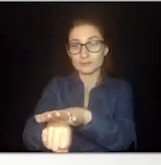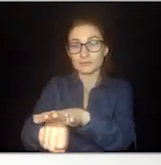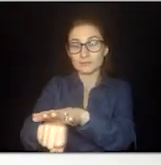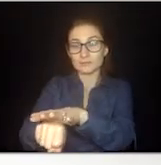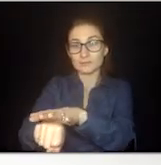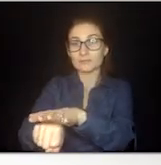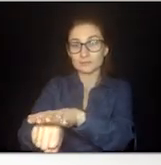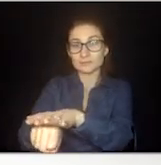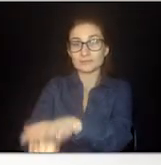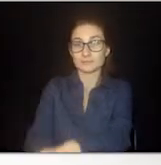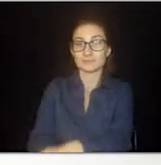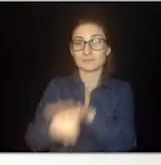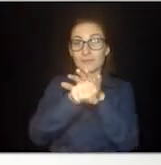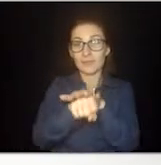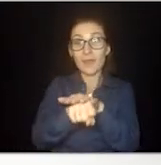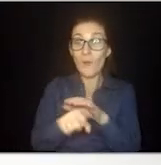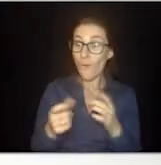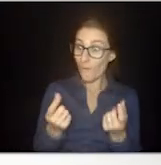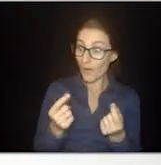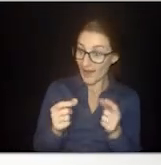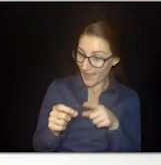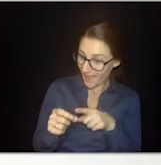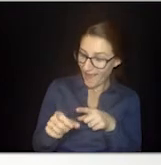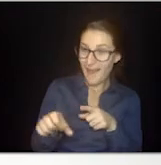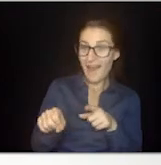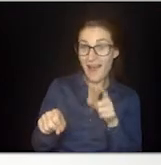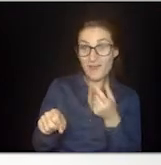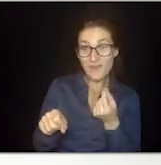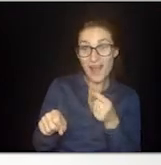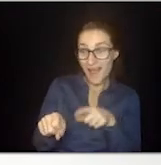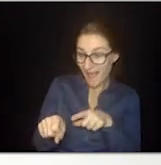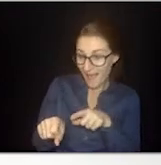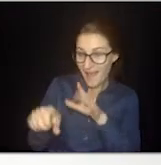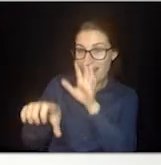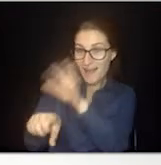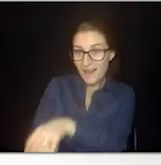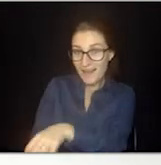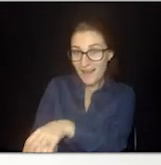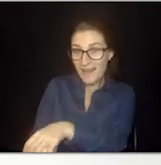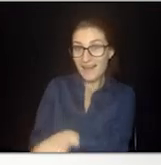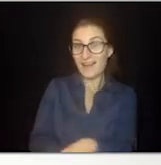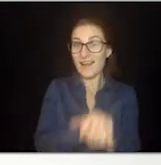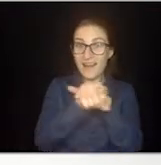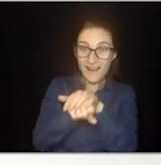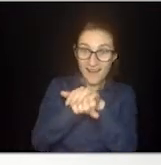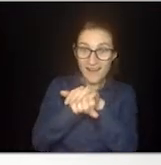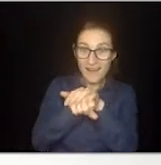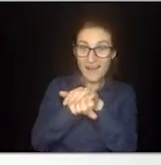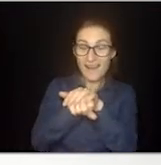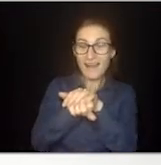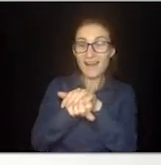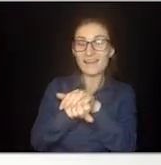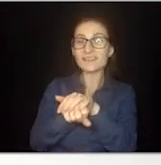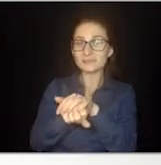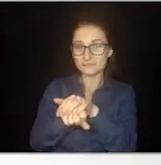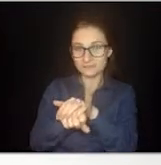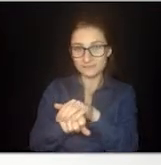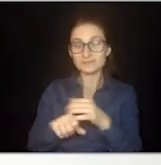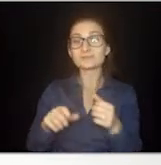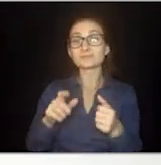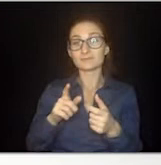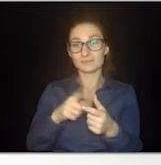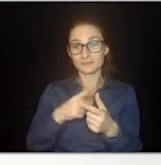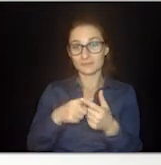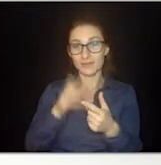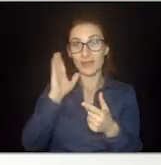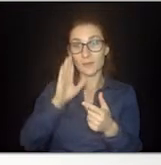it up first. Oh, wow, what is that? I say, you don't want to touch my mask, probably. So I'm